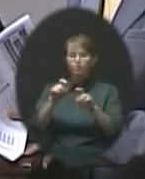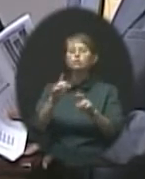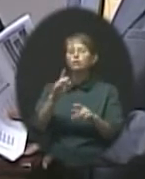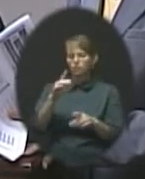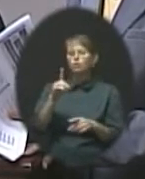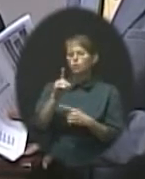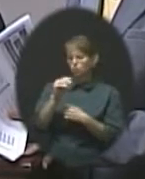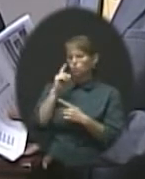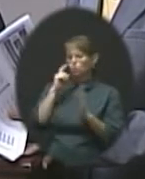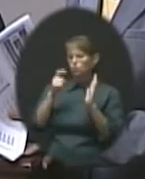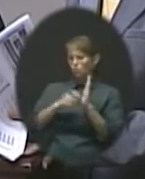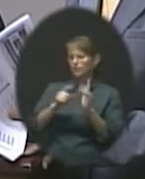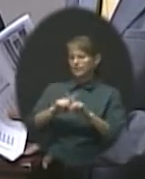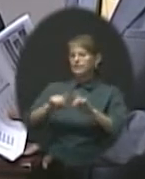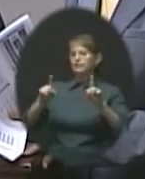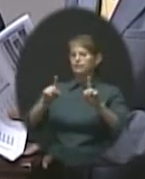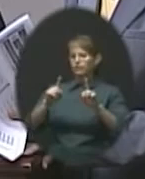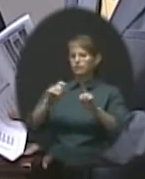thank you.